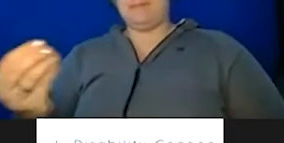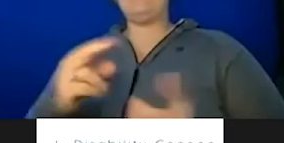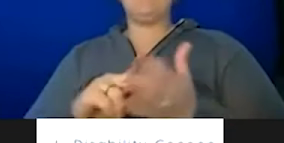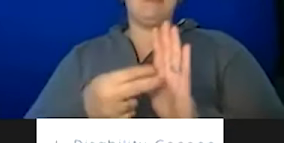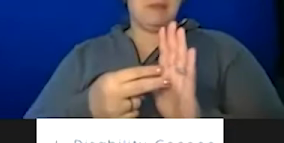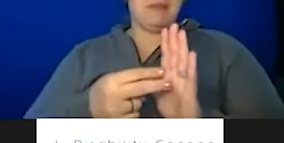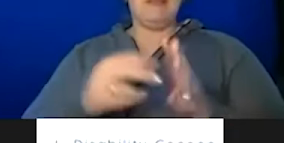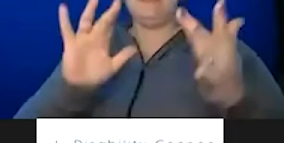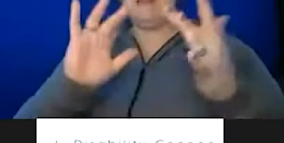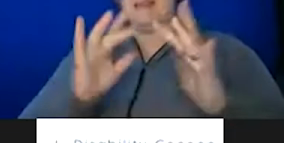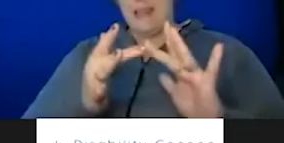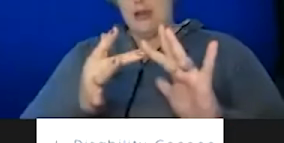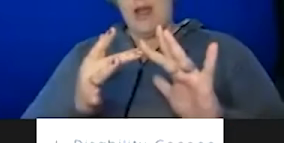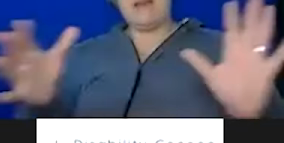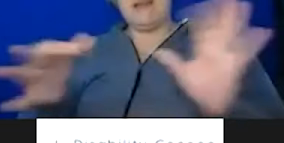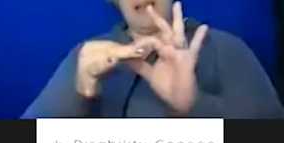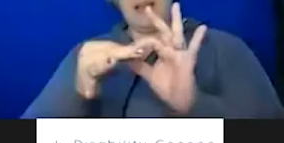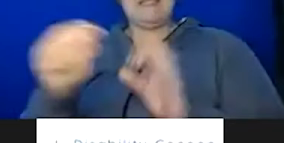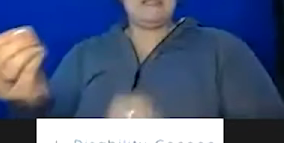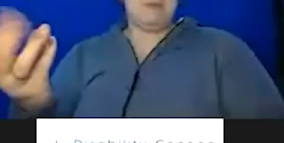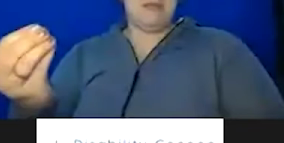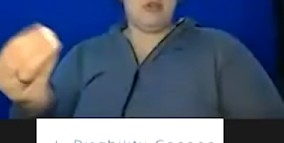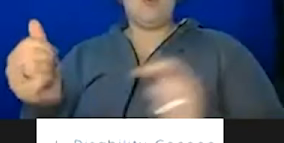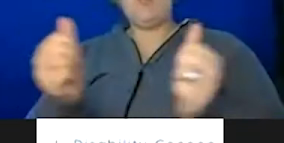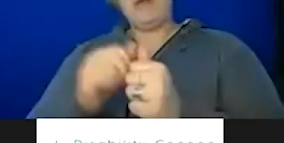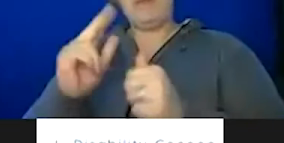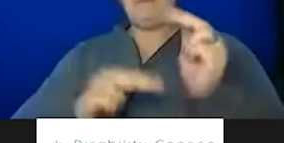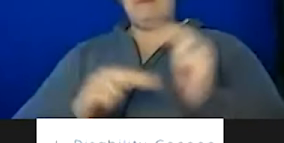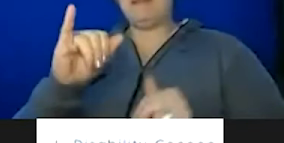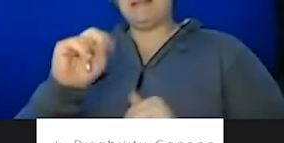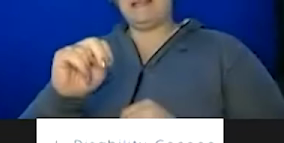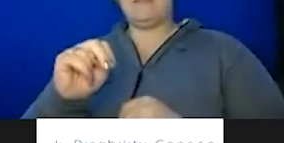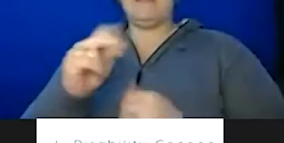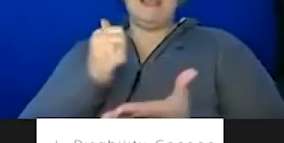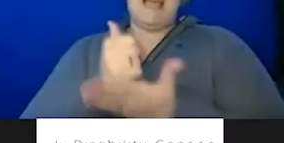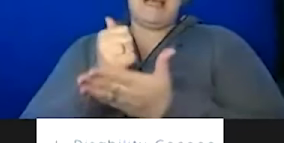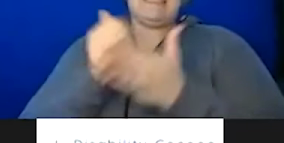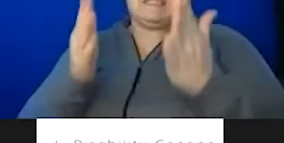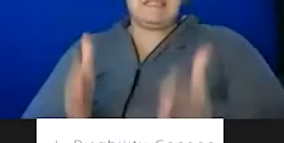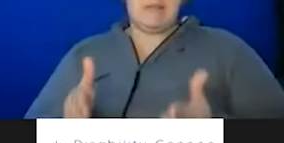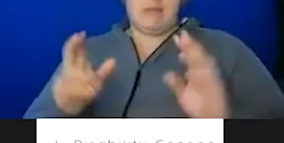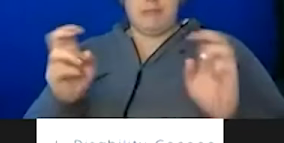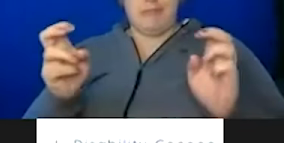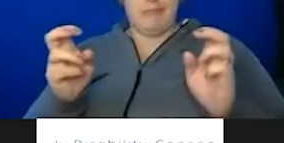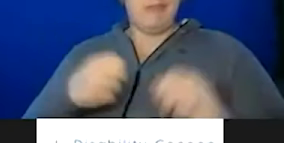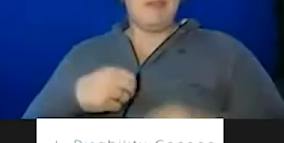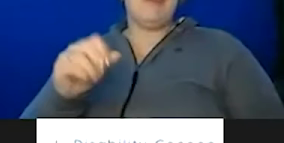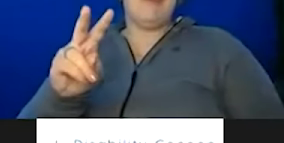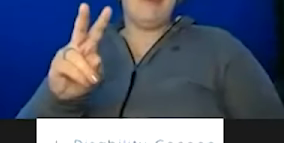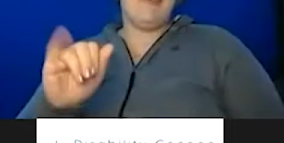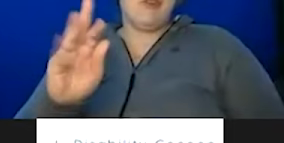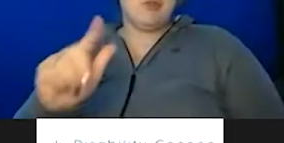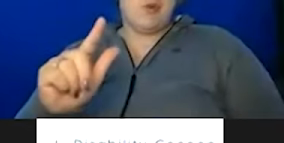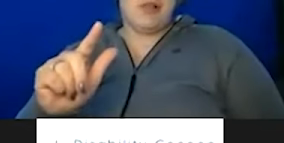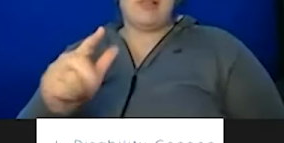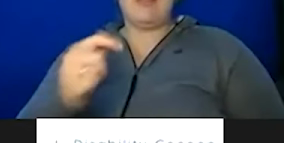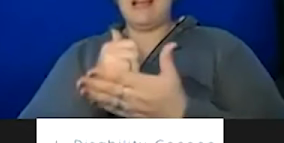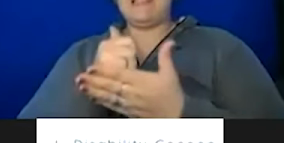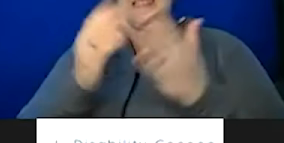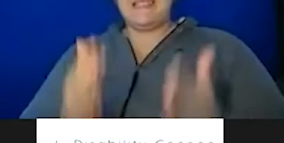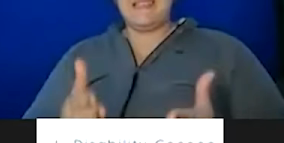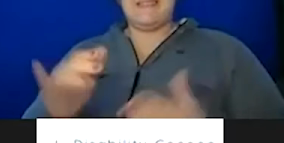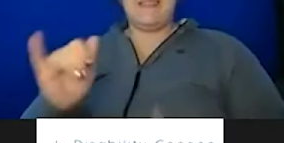speaker with built-in virtual assistant, and that virtual assistant is operated using one's